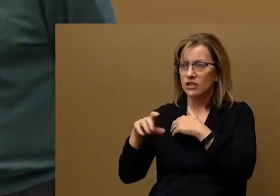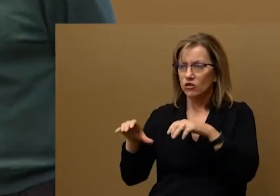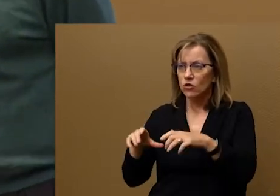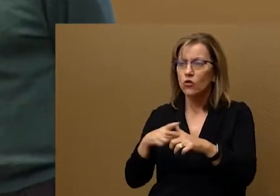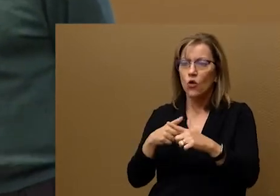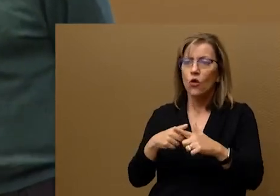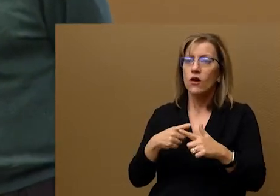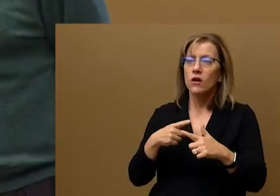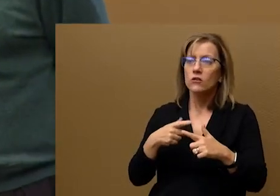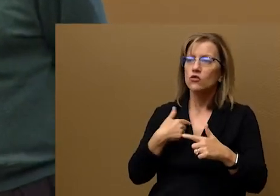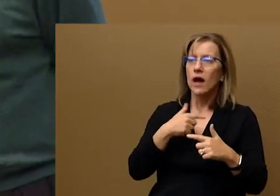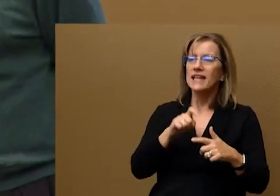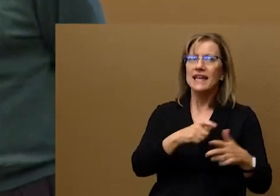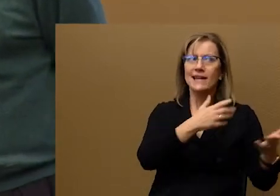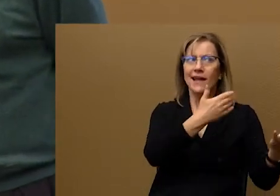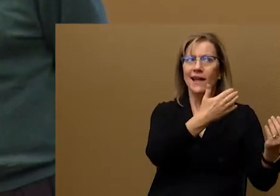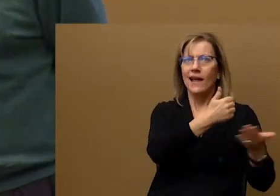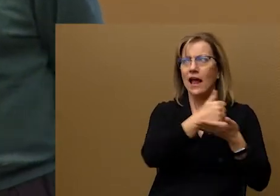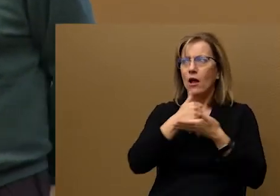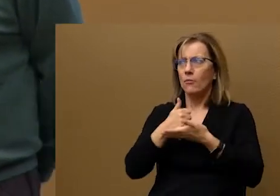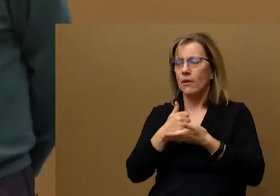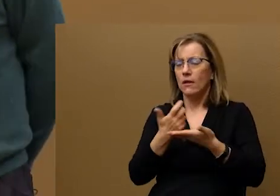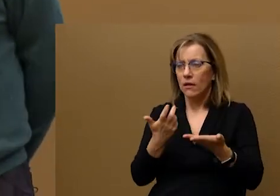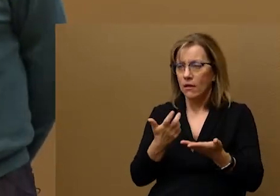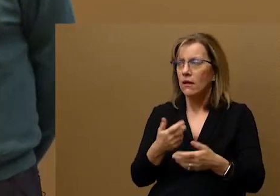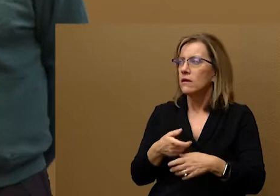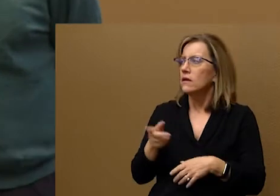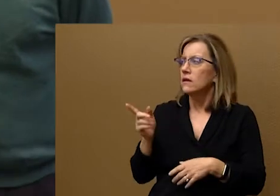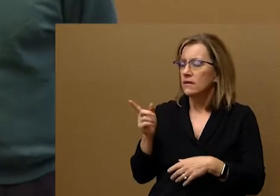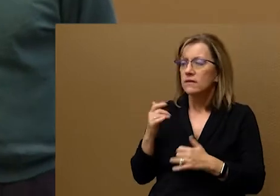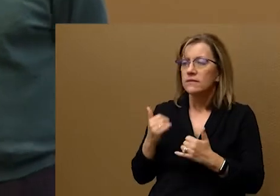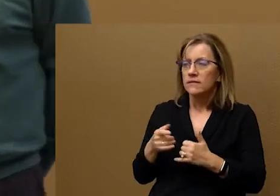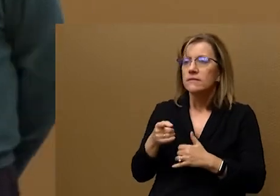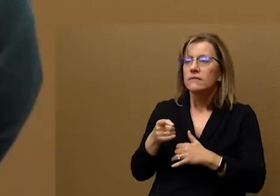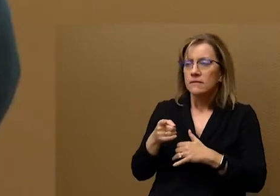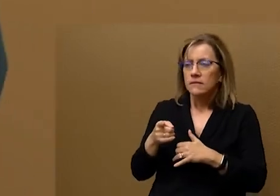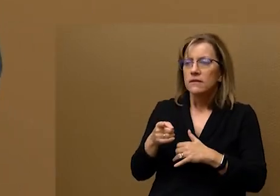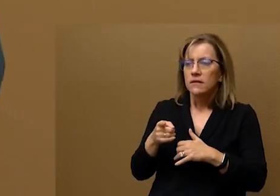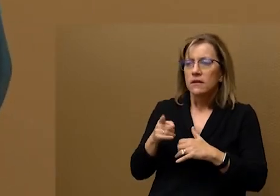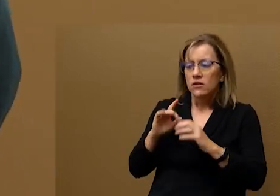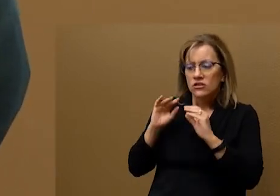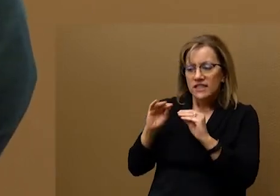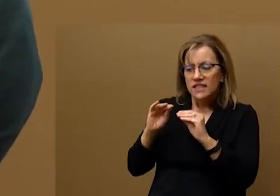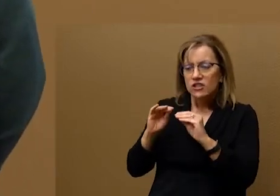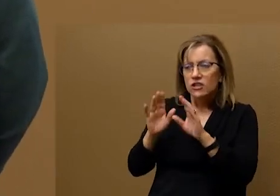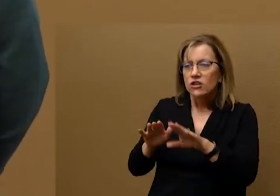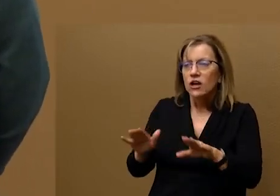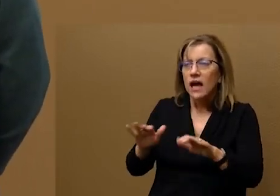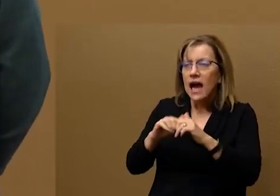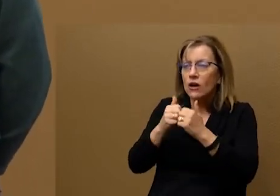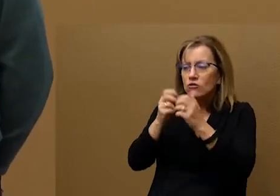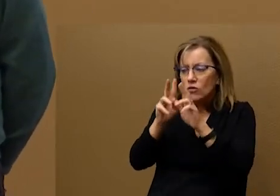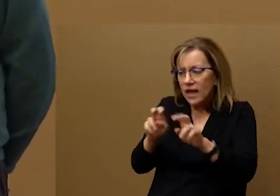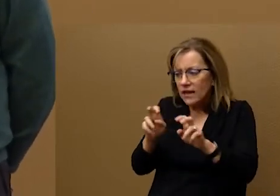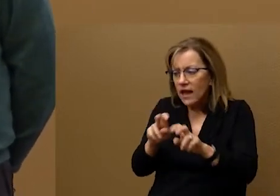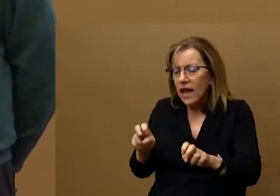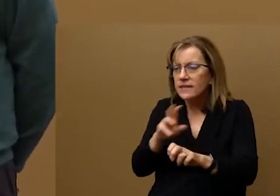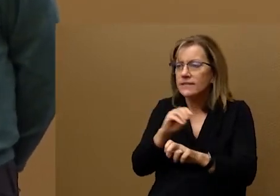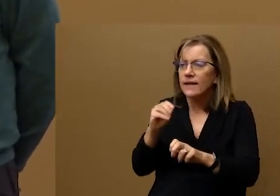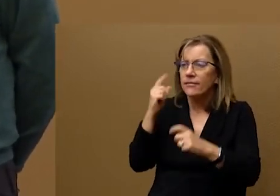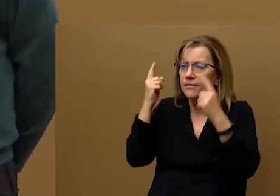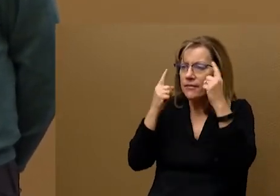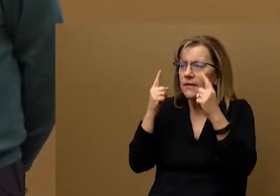care of, or do I need help? All right, so now you are in the realm of teaching children how to